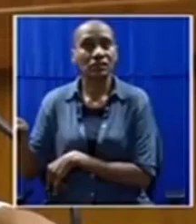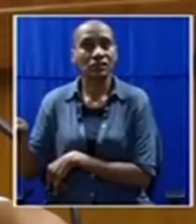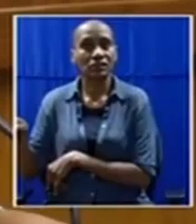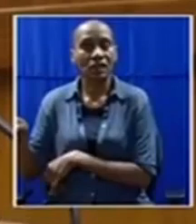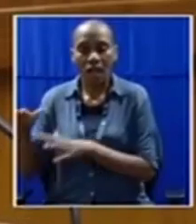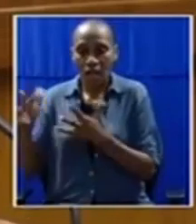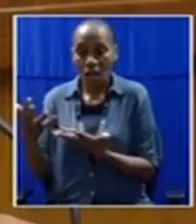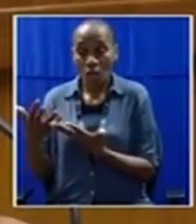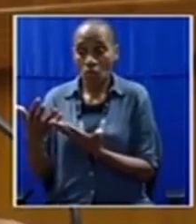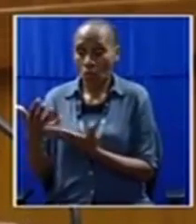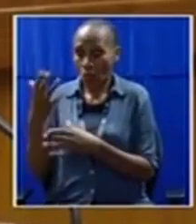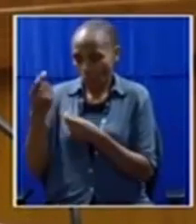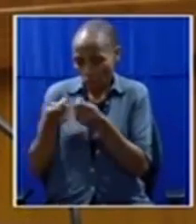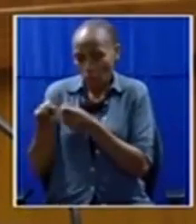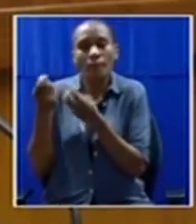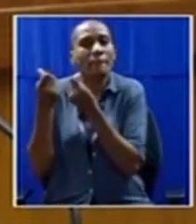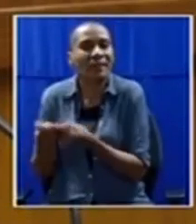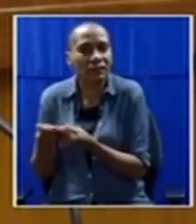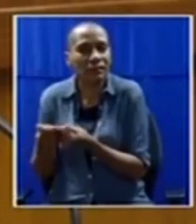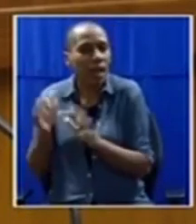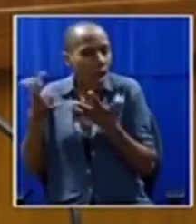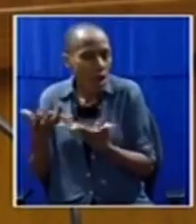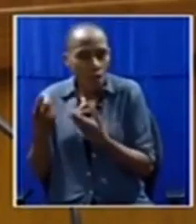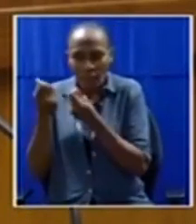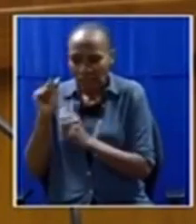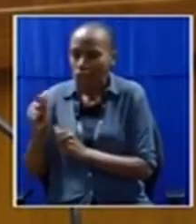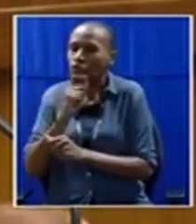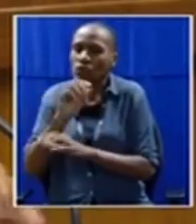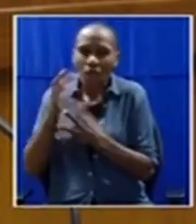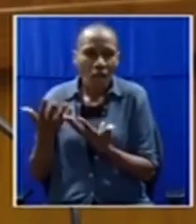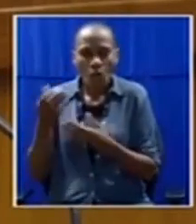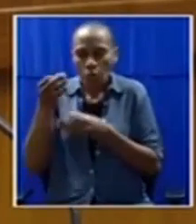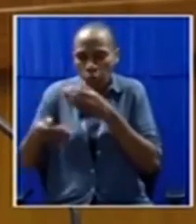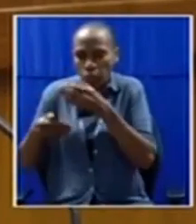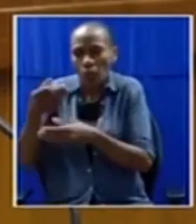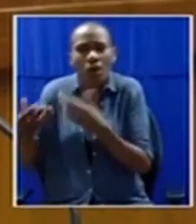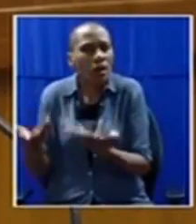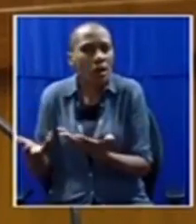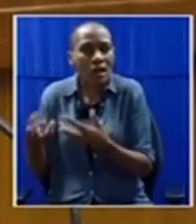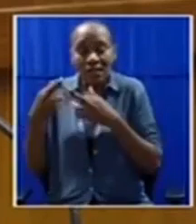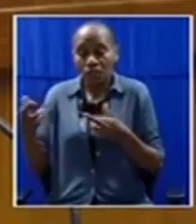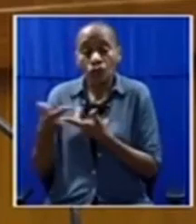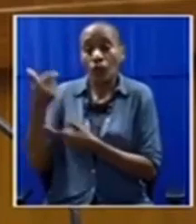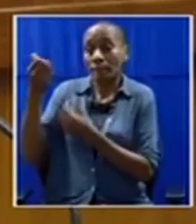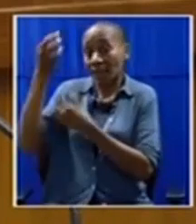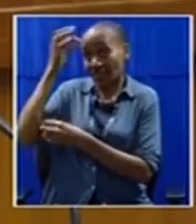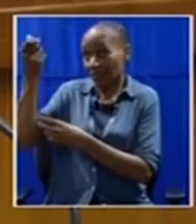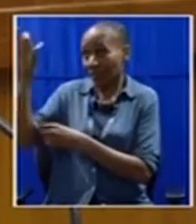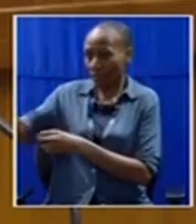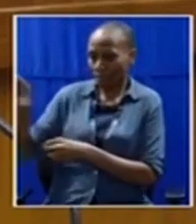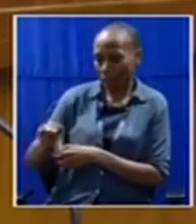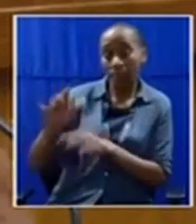is exemplary in how it uses the money sourced from the fiscus.